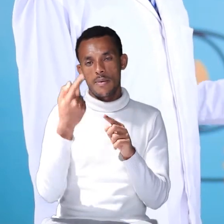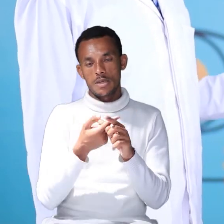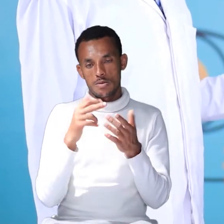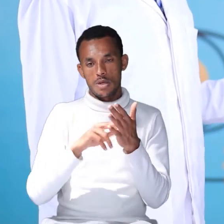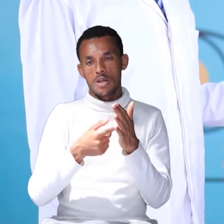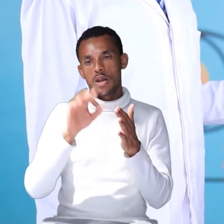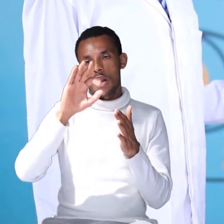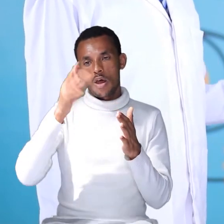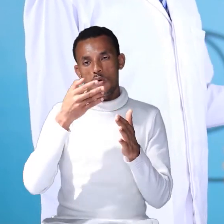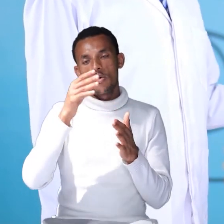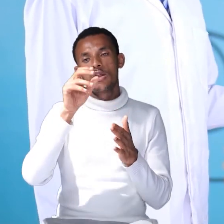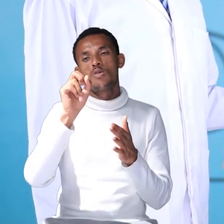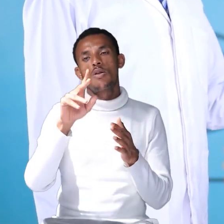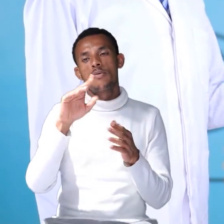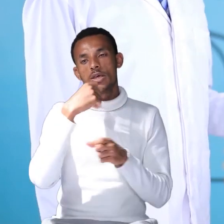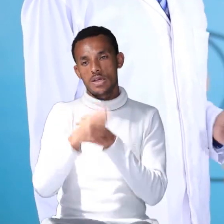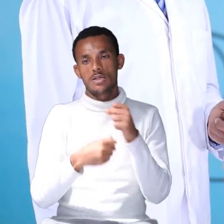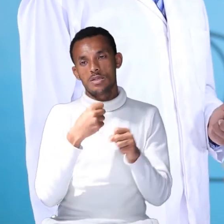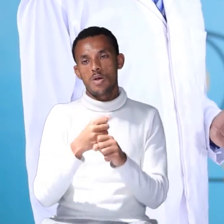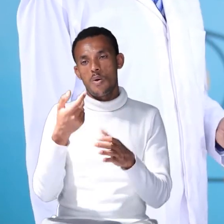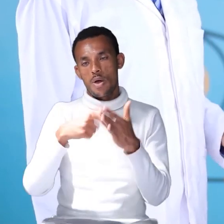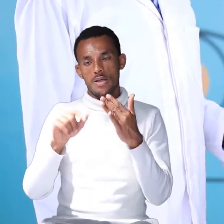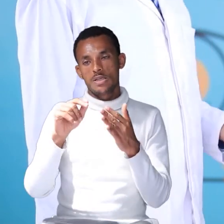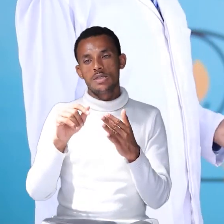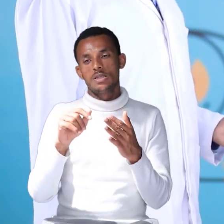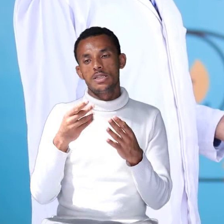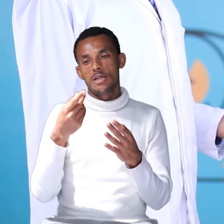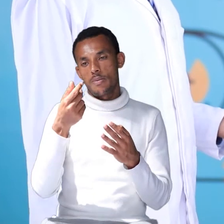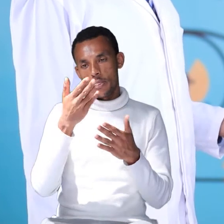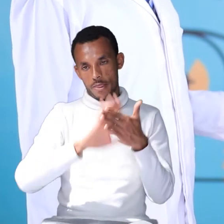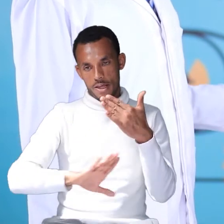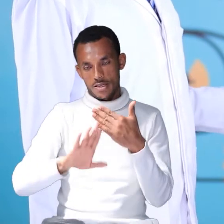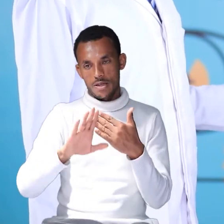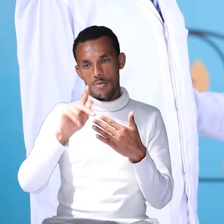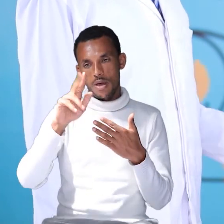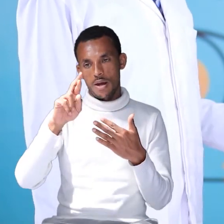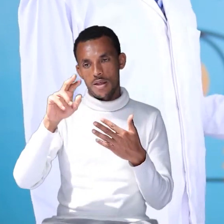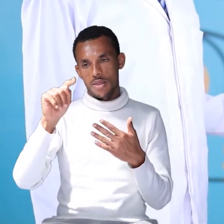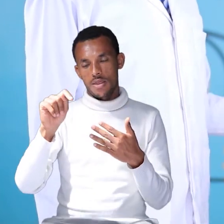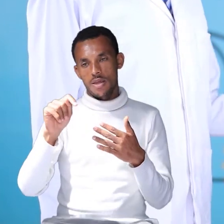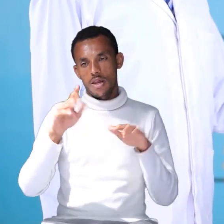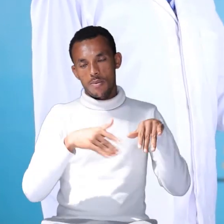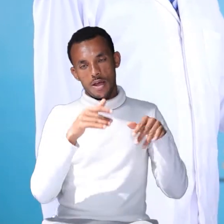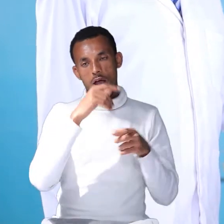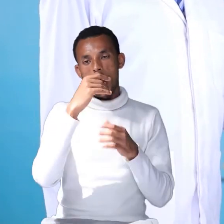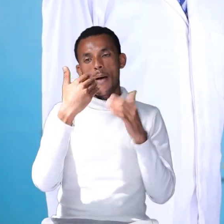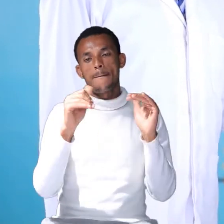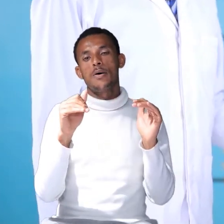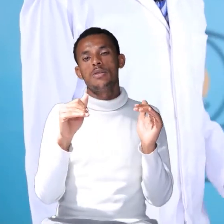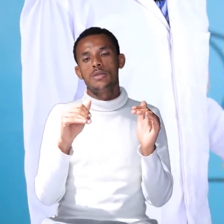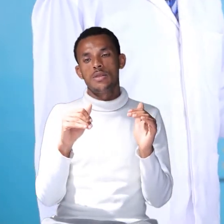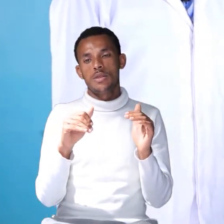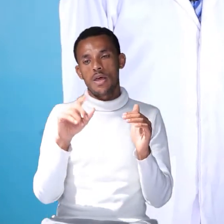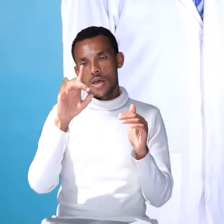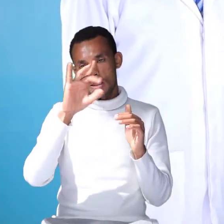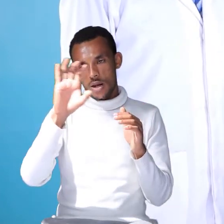paying with 9 months. That means 9 over 12 years. What is the interest? Simple interest, PRT. The remaining